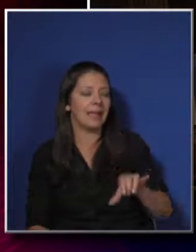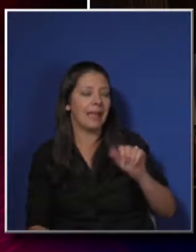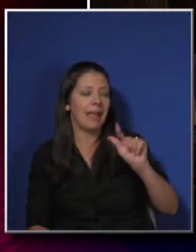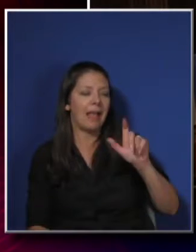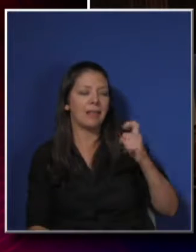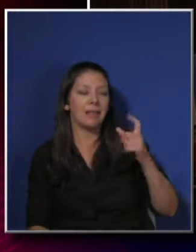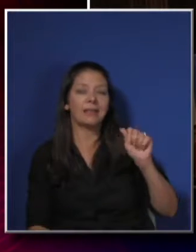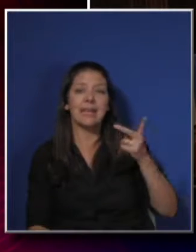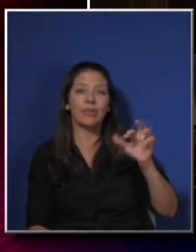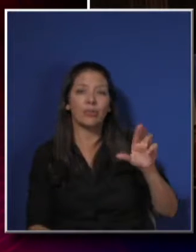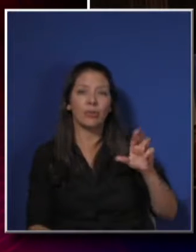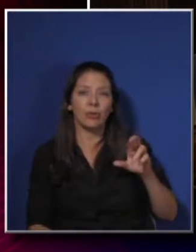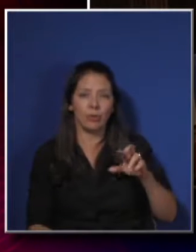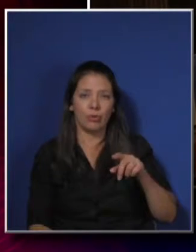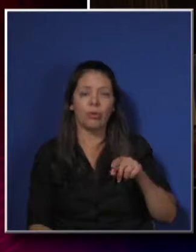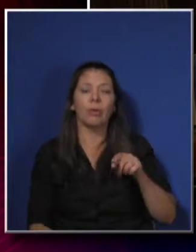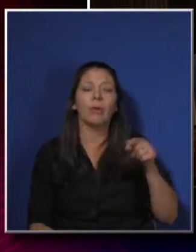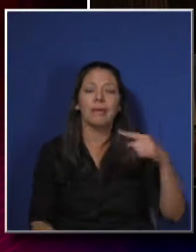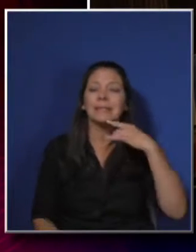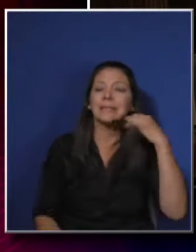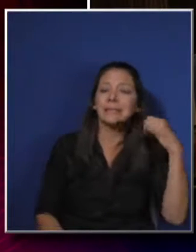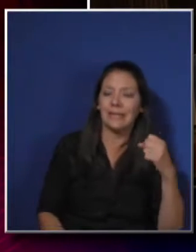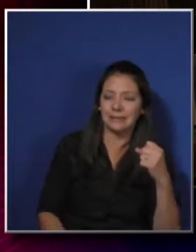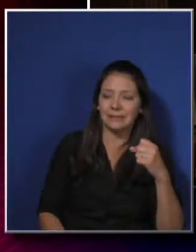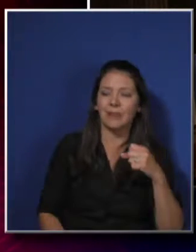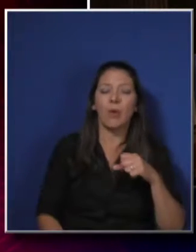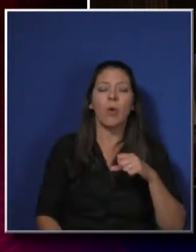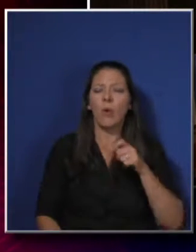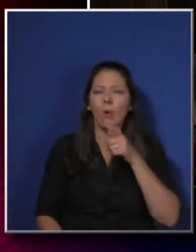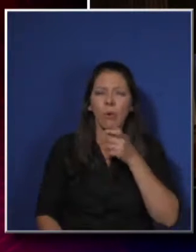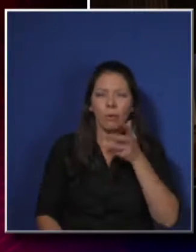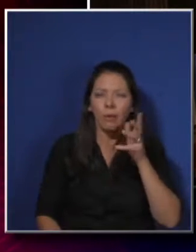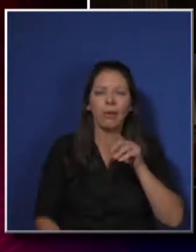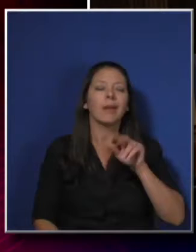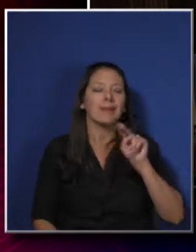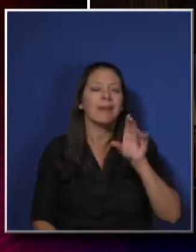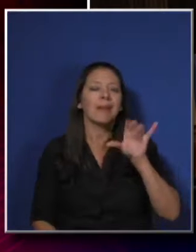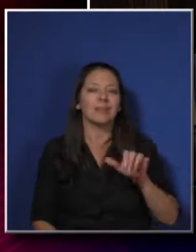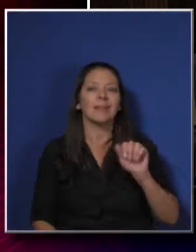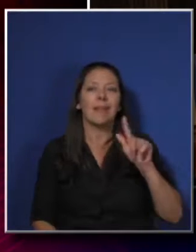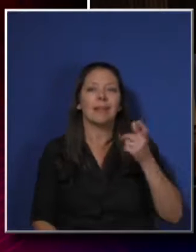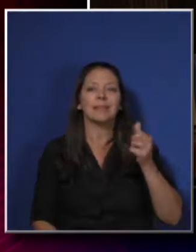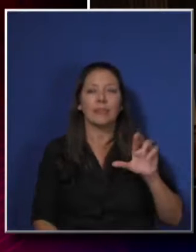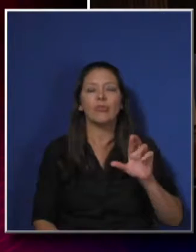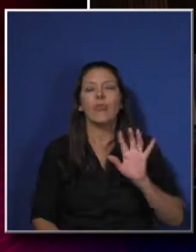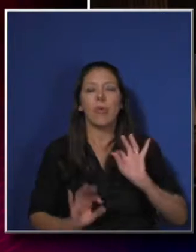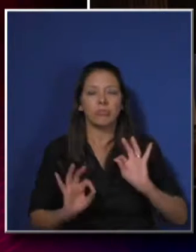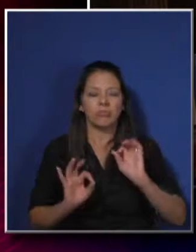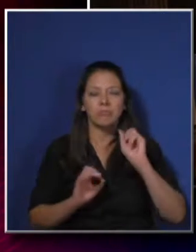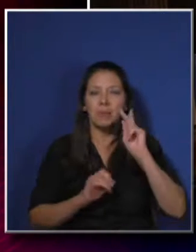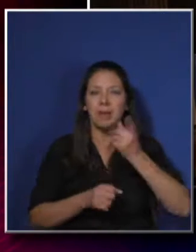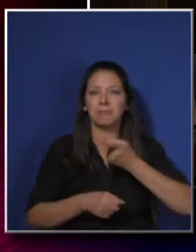again? Nancy Alexander. Oh, all right, okay, thank you.